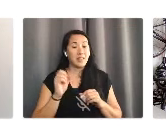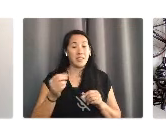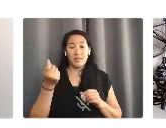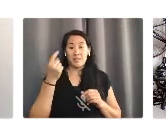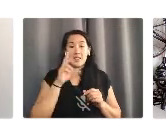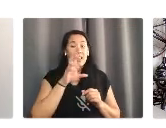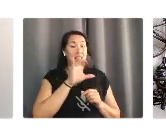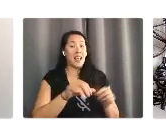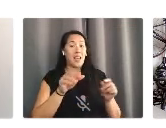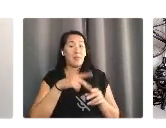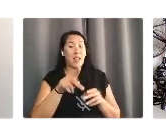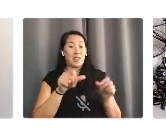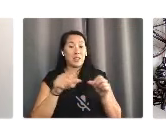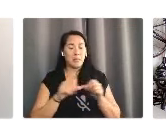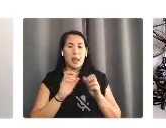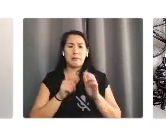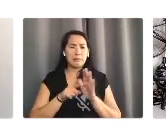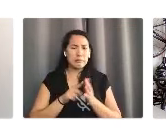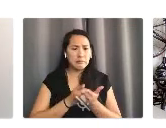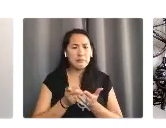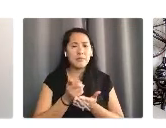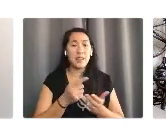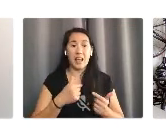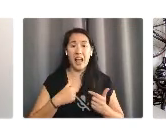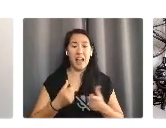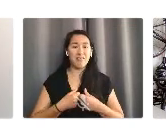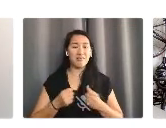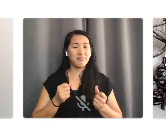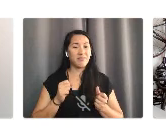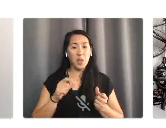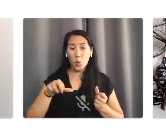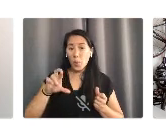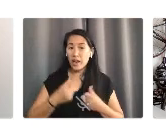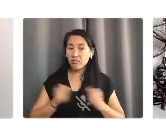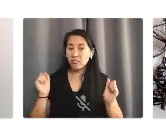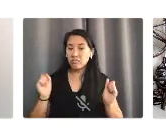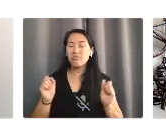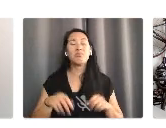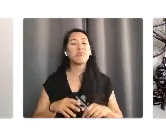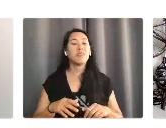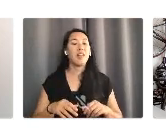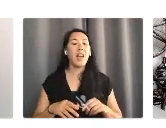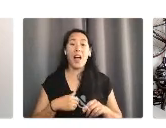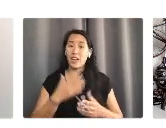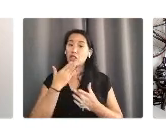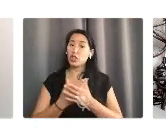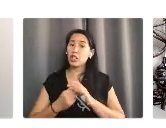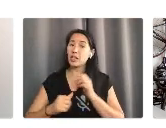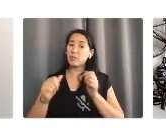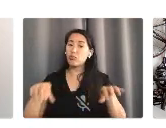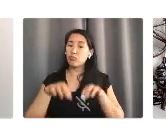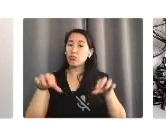space at this organization, I was completely out as a queer person. I had a pretty good, and consistent performance